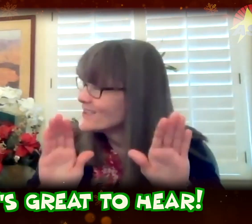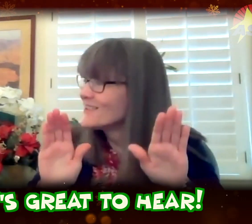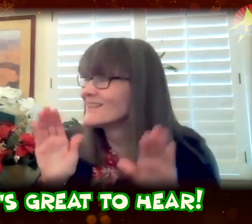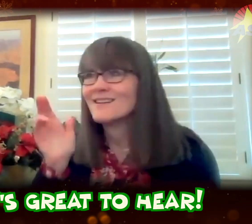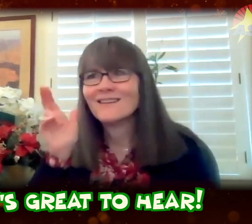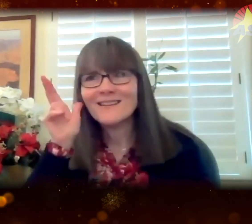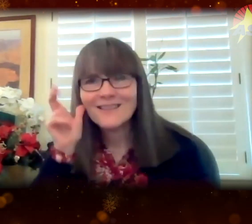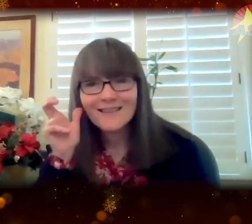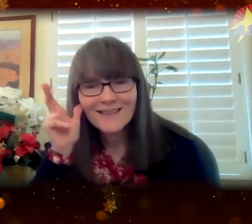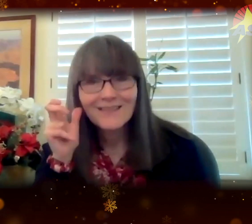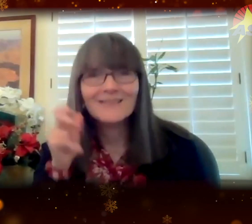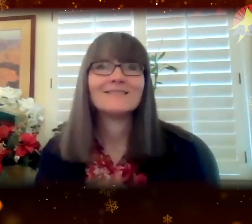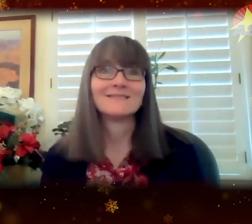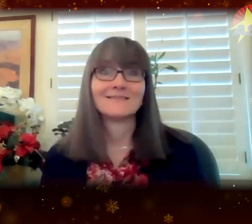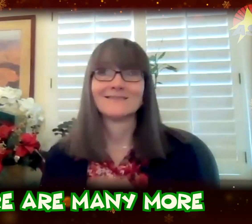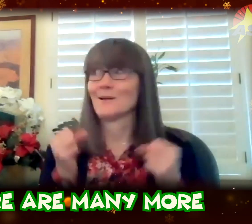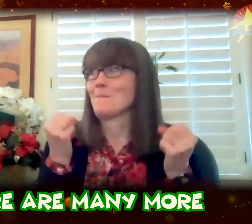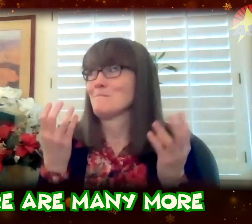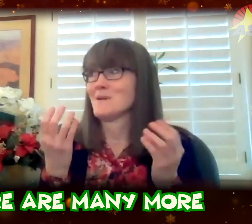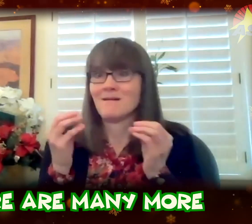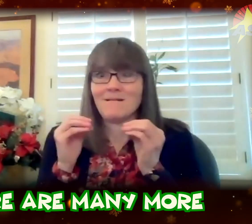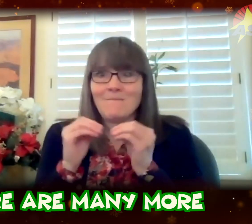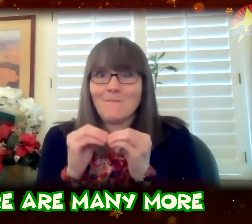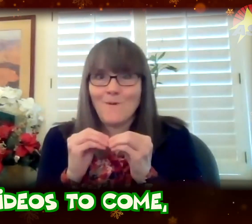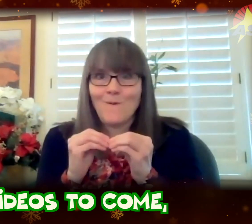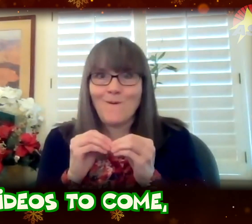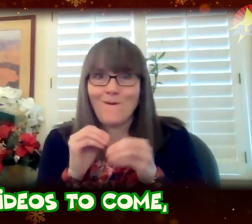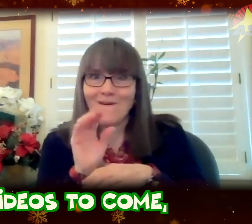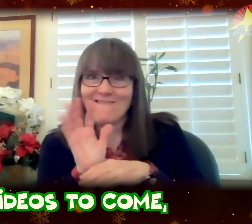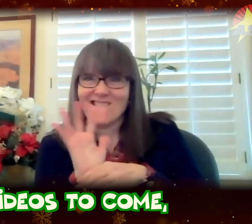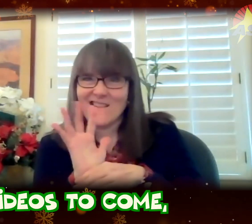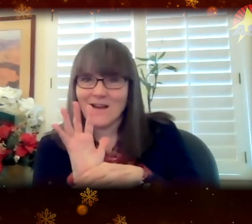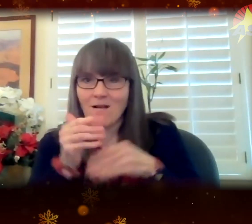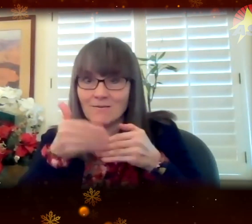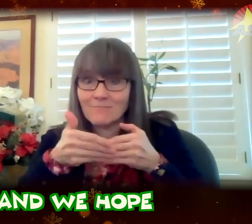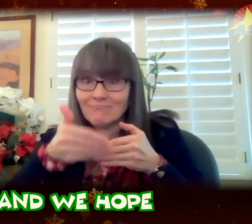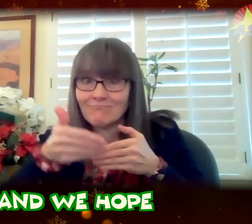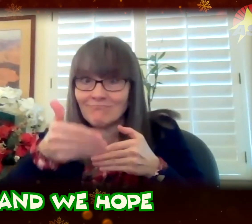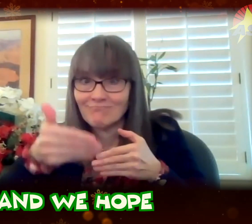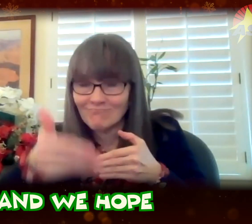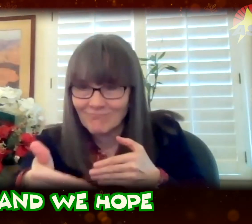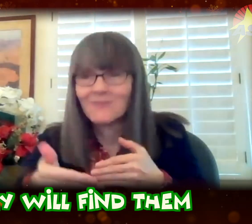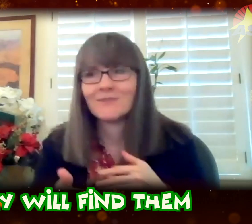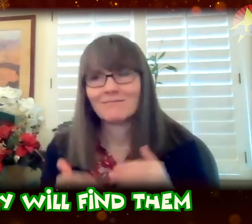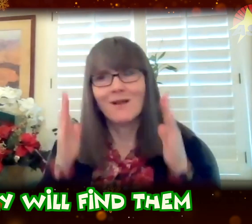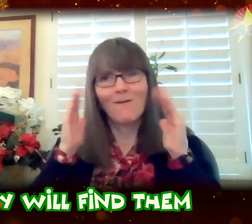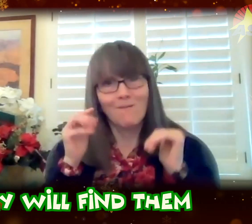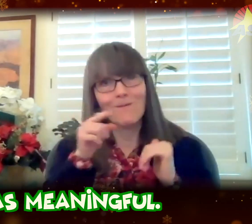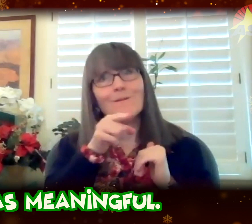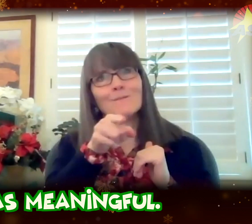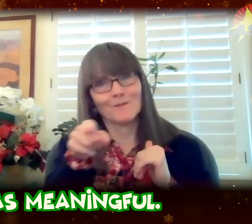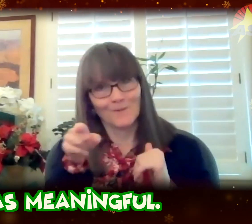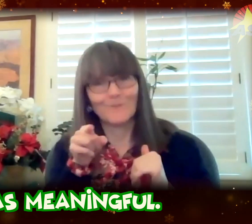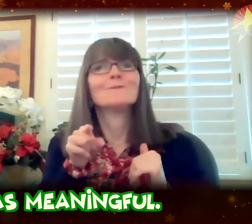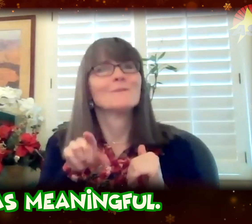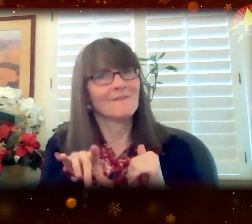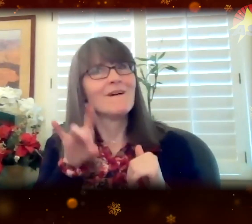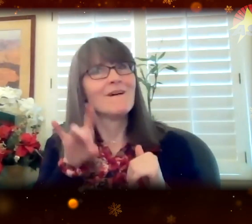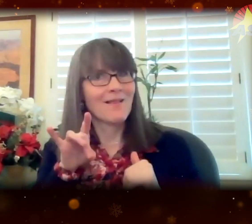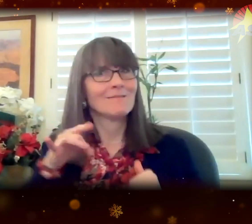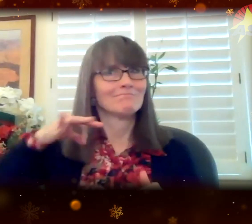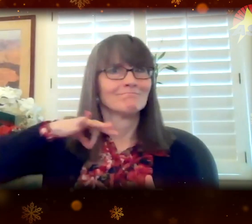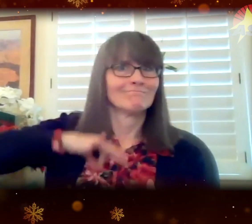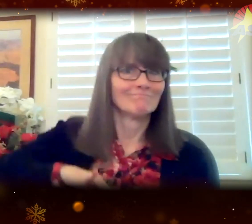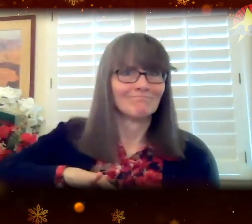That's great to hear. There are many more videos to come, and we hope they will find them as